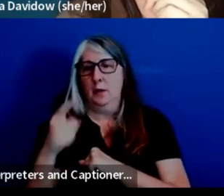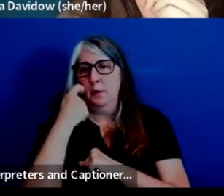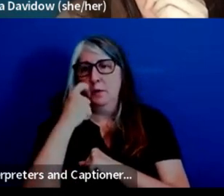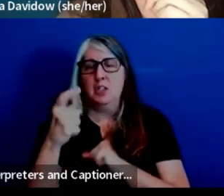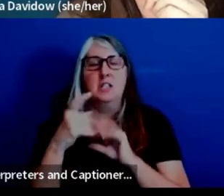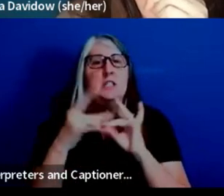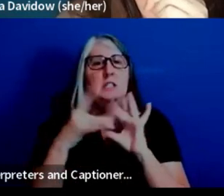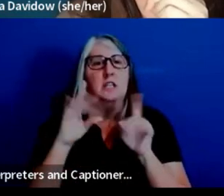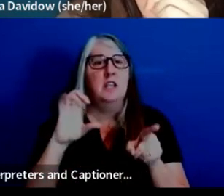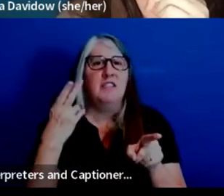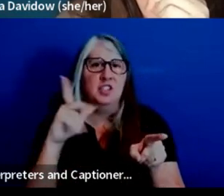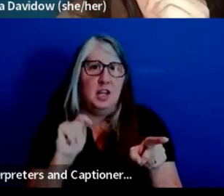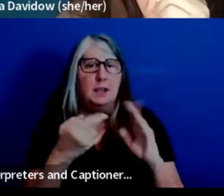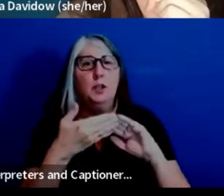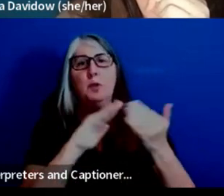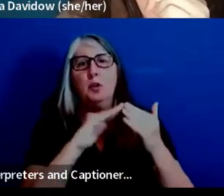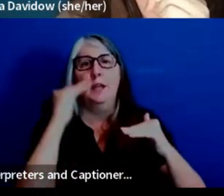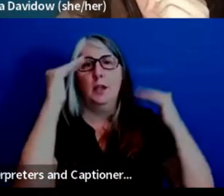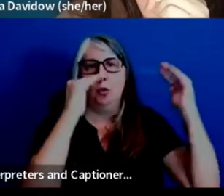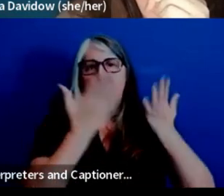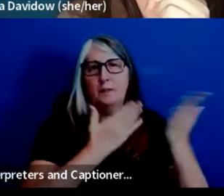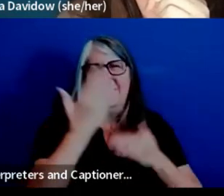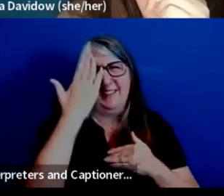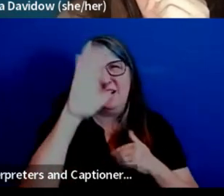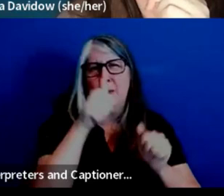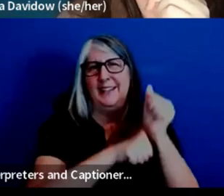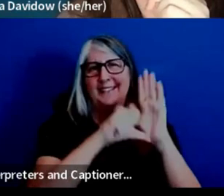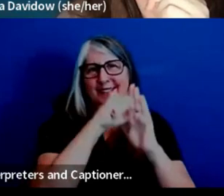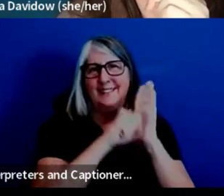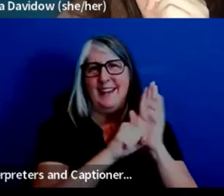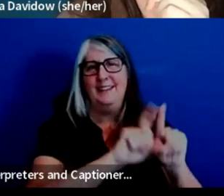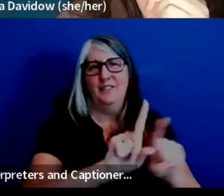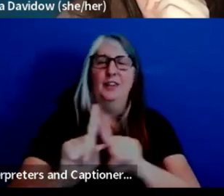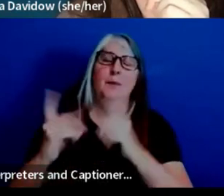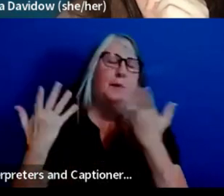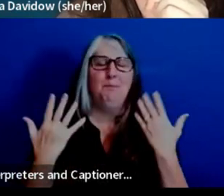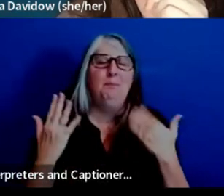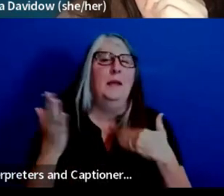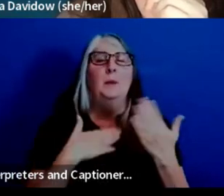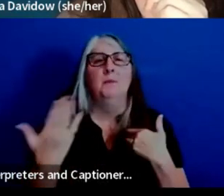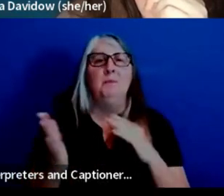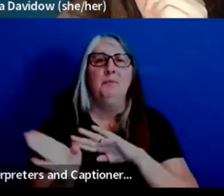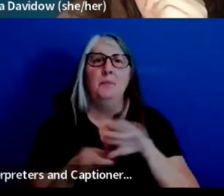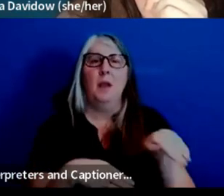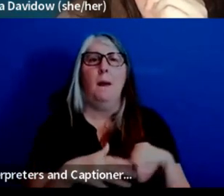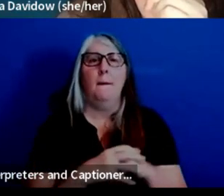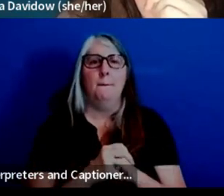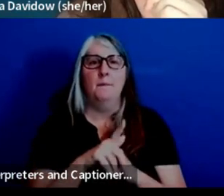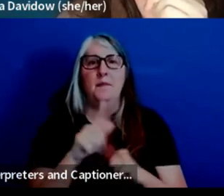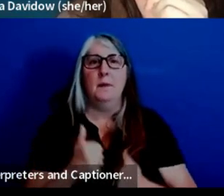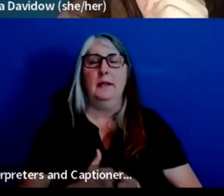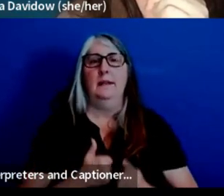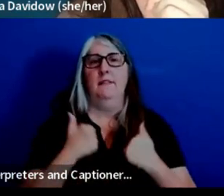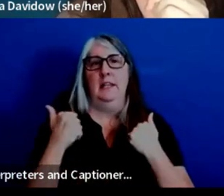health services. I realize they're different from state to state, so we don't have to get into the acronyms. But they were living in